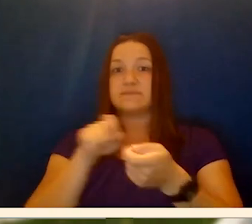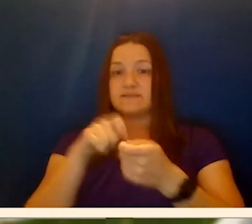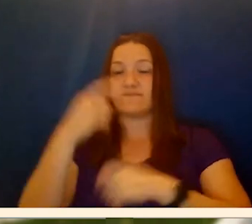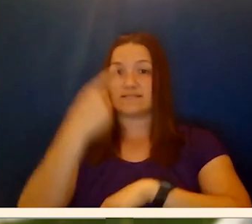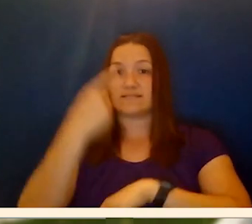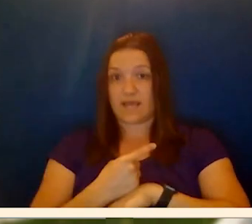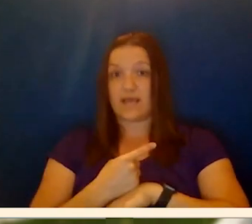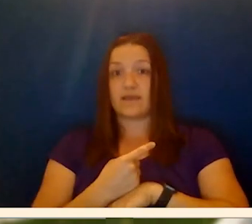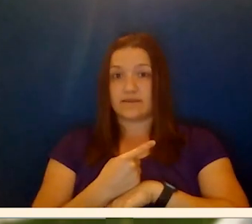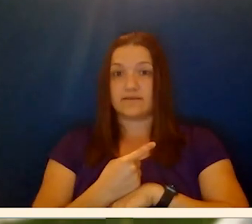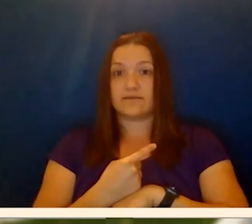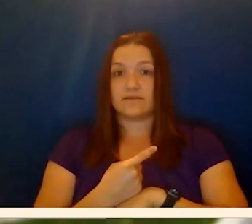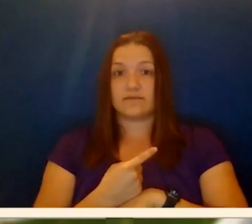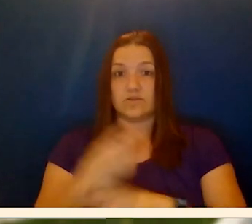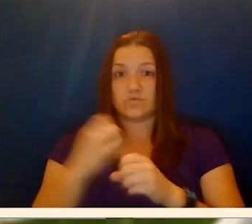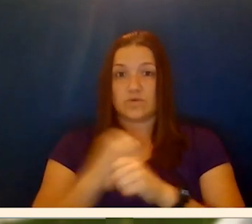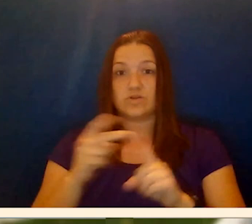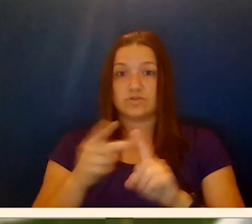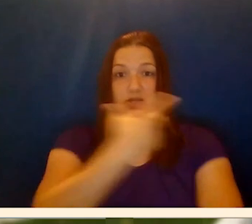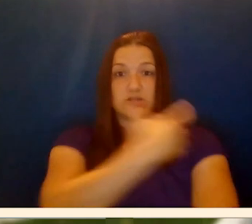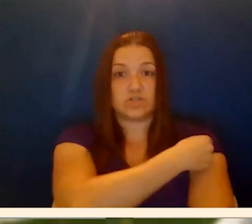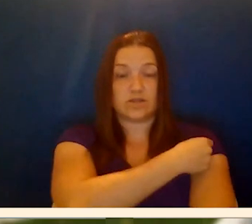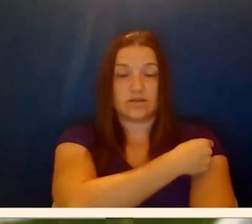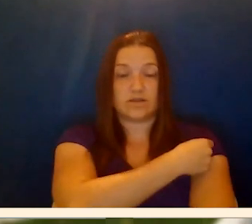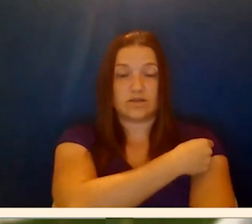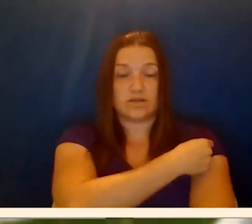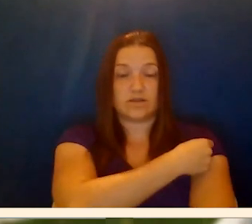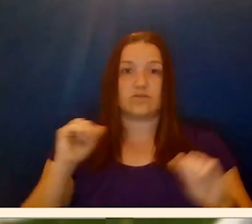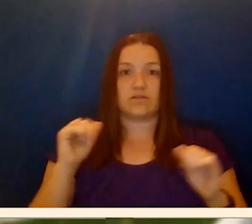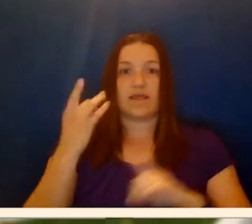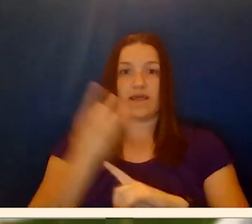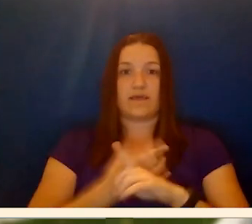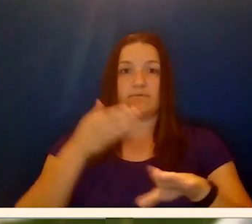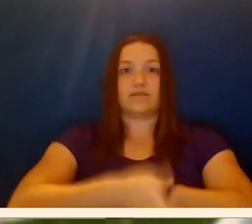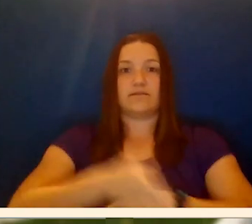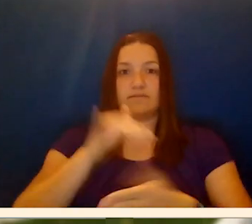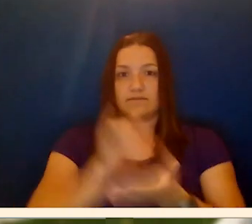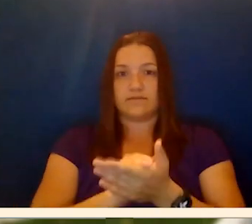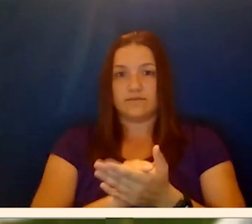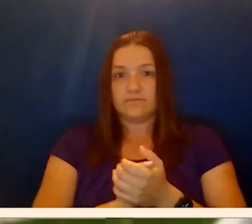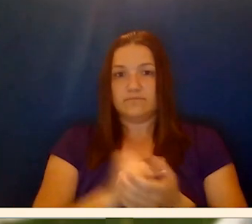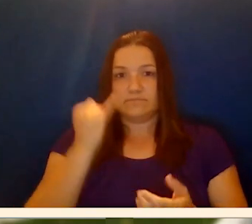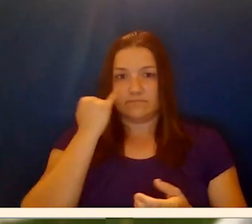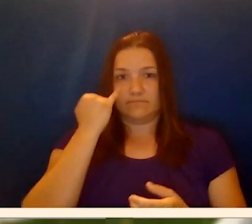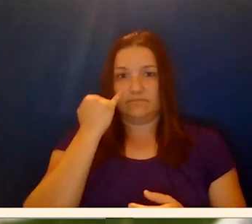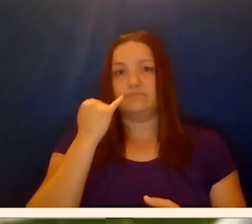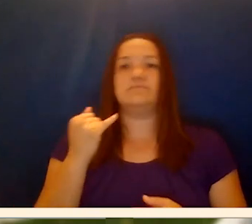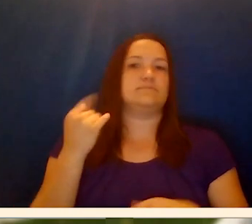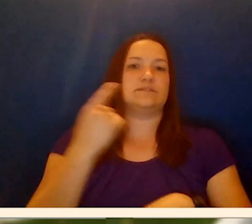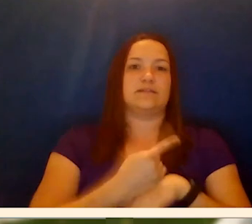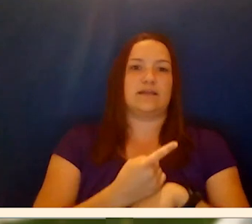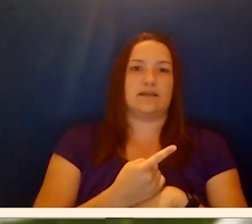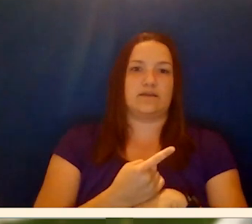second dose, and you count 8 months past that, and if it's today or earlier, then you're eligible to get that